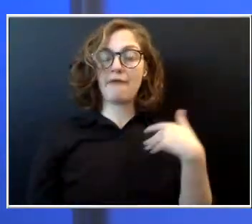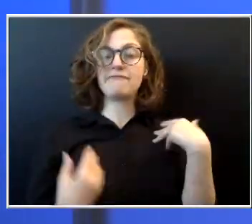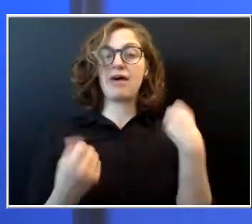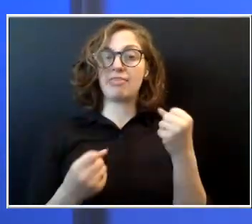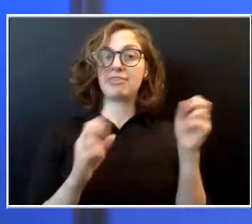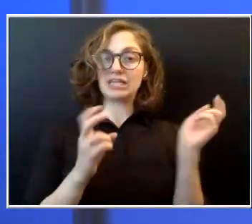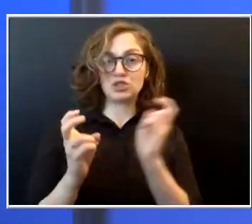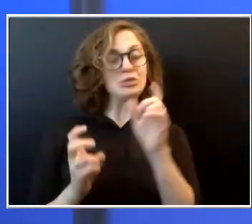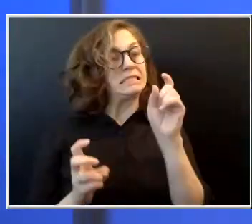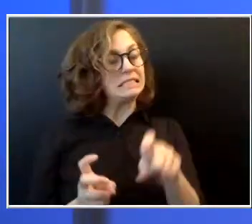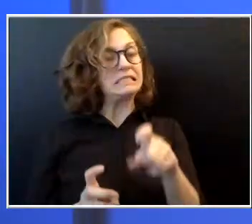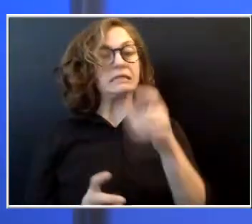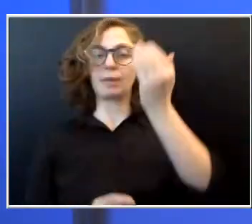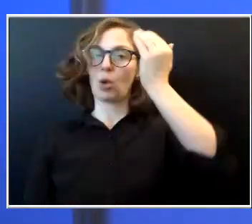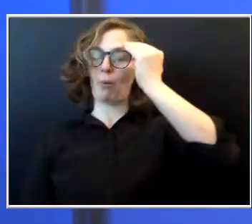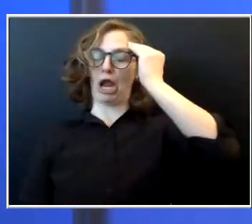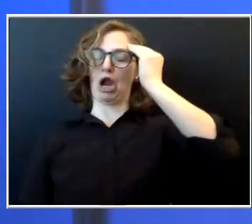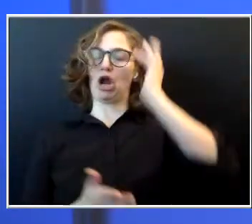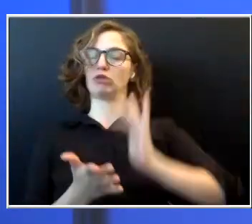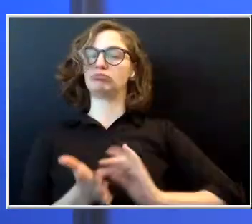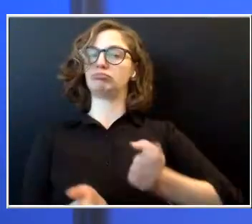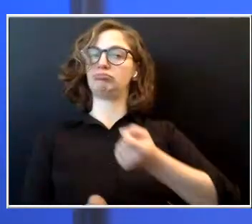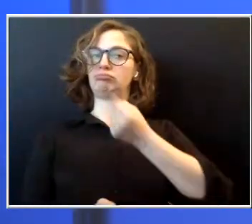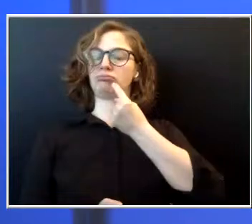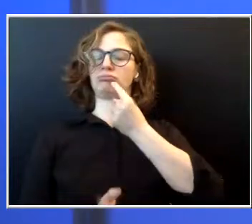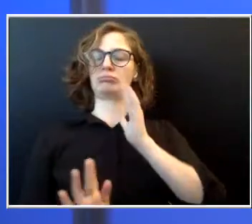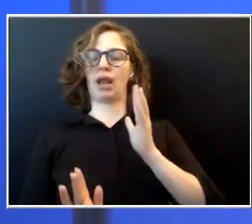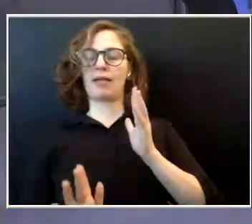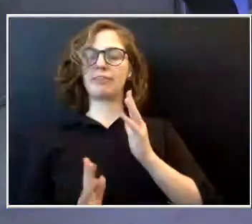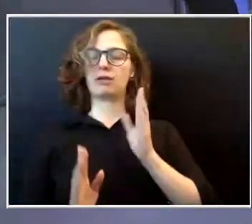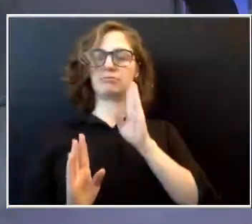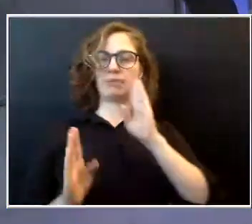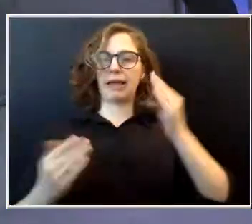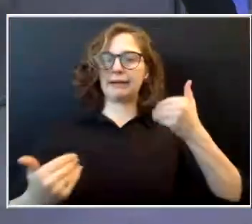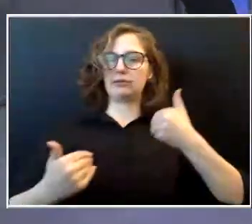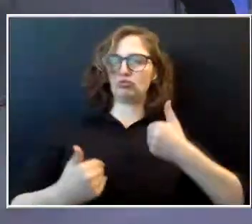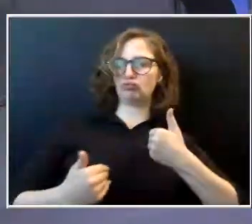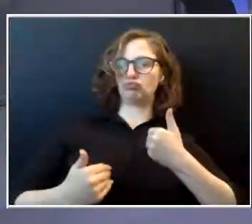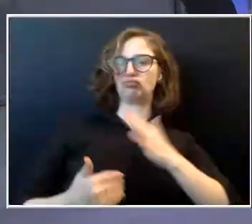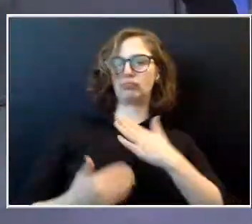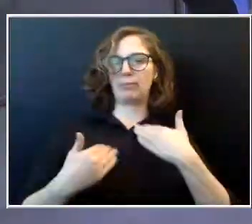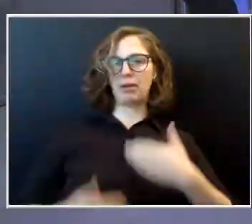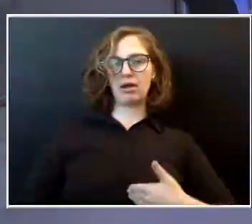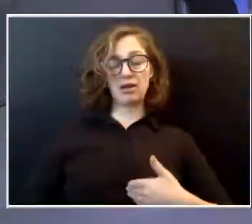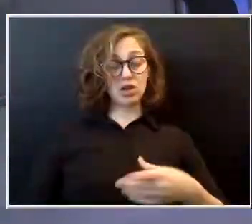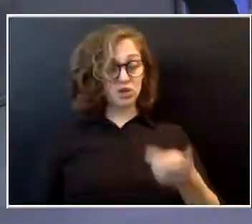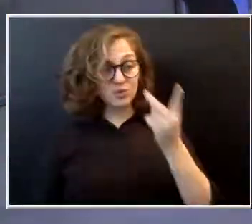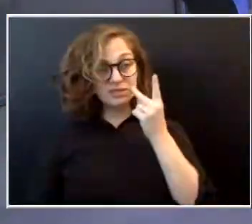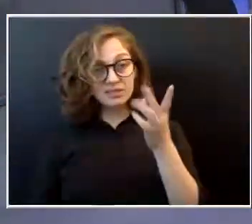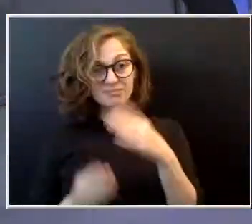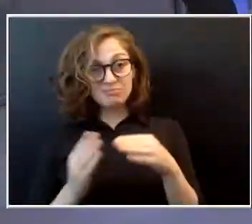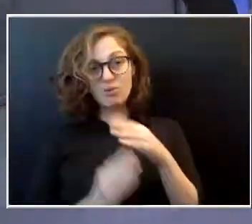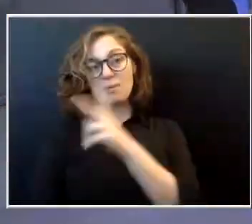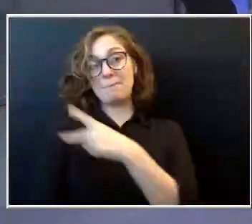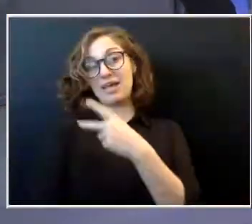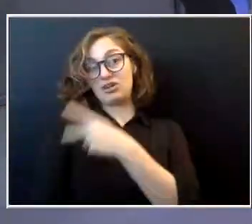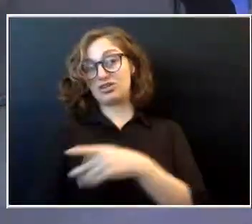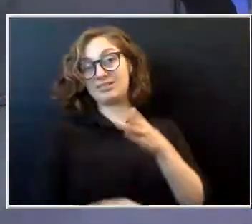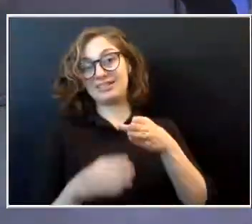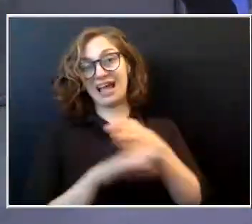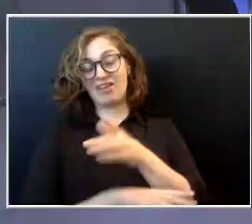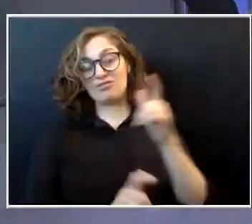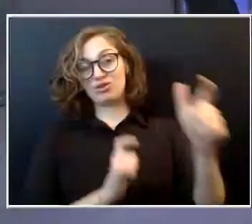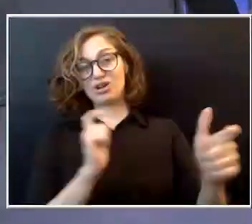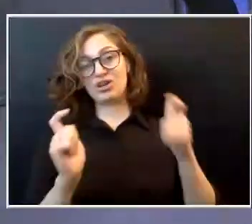their medications and they're kind of aware of any symptoms that they could experience. Do you ever see more patients come in after a huge game because their ticker just